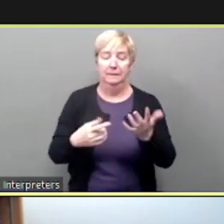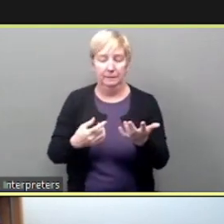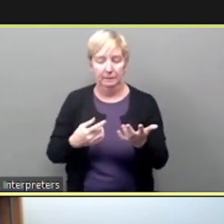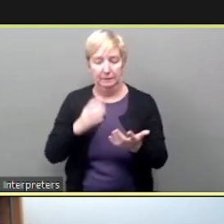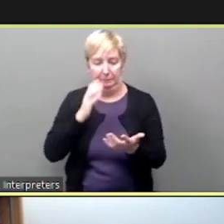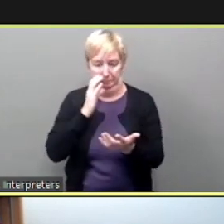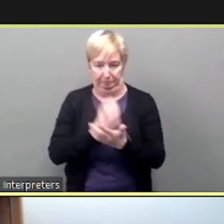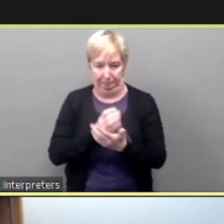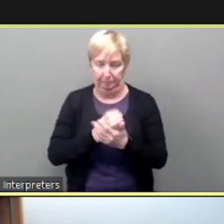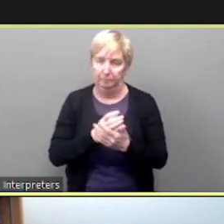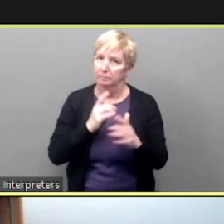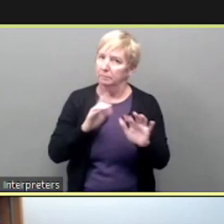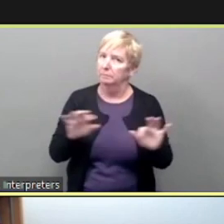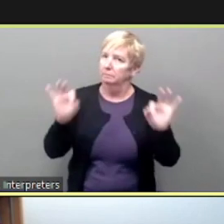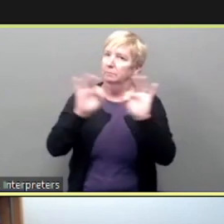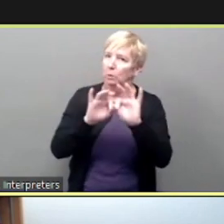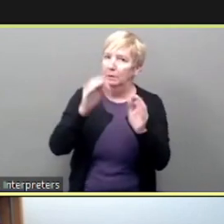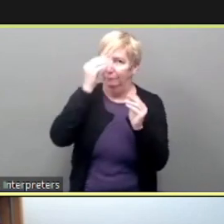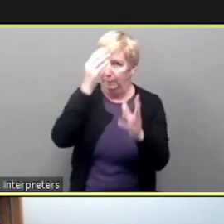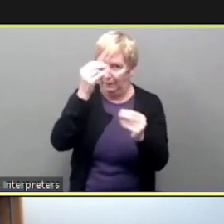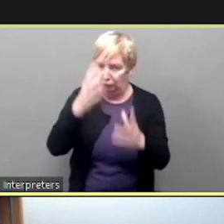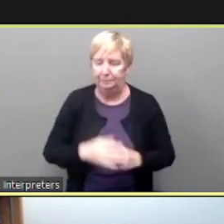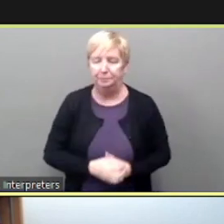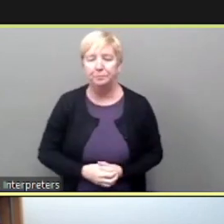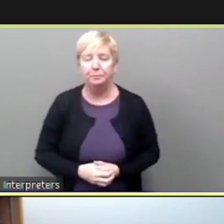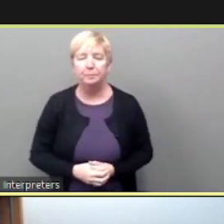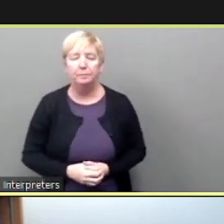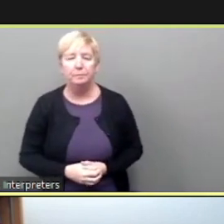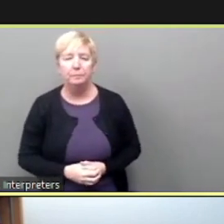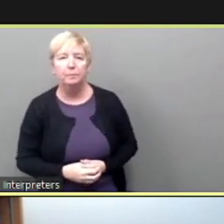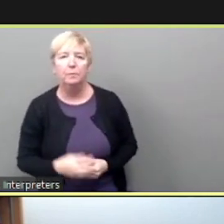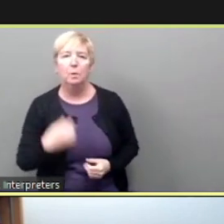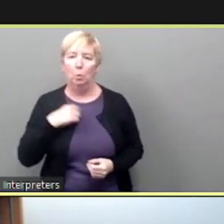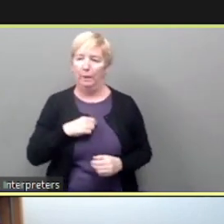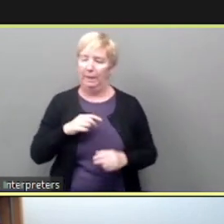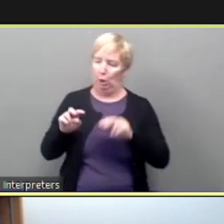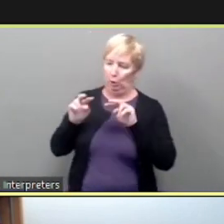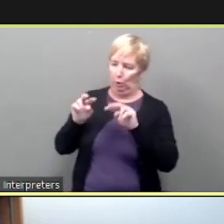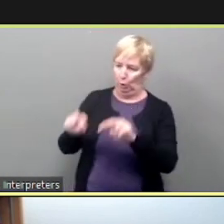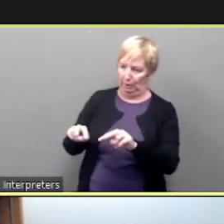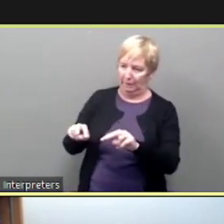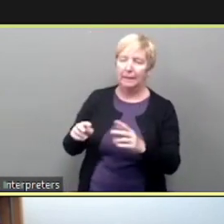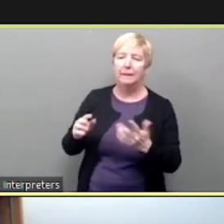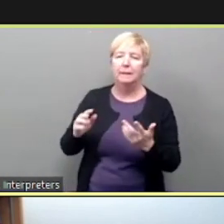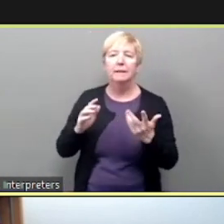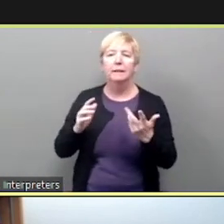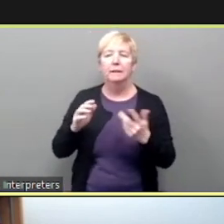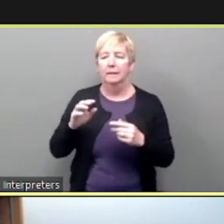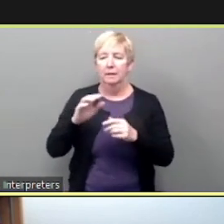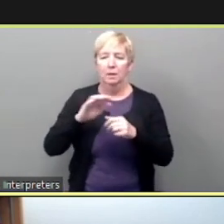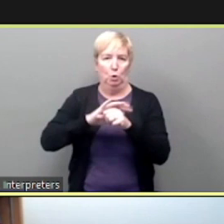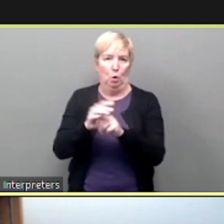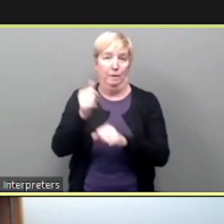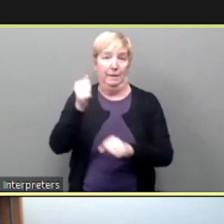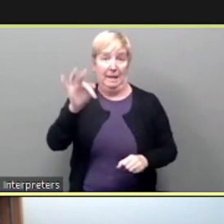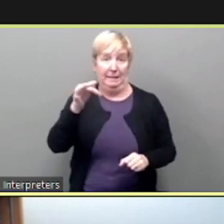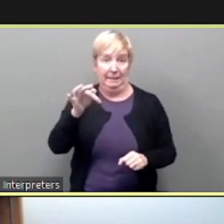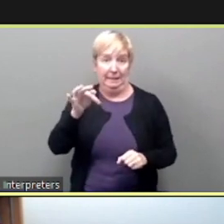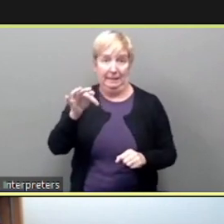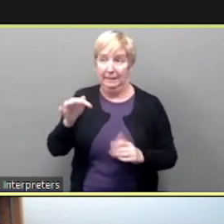important information. So we looked at incidents of SARS-CoV-2 or COVID-19